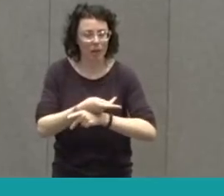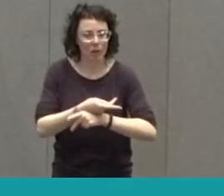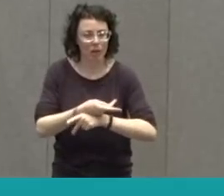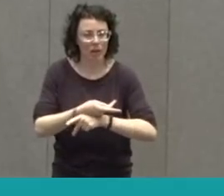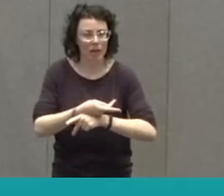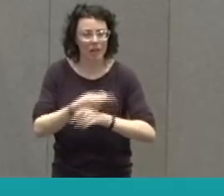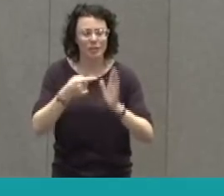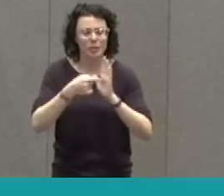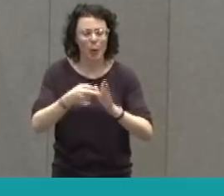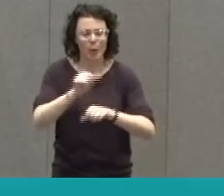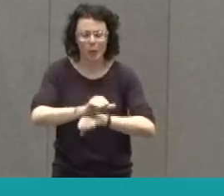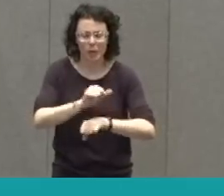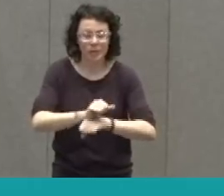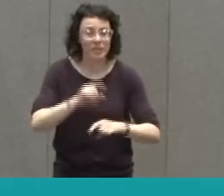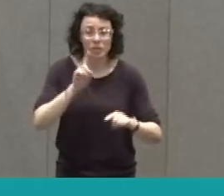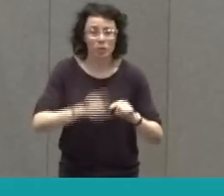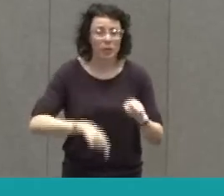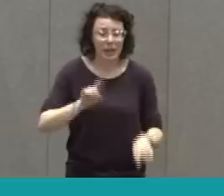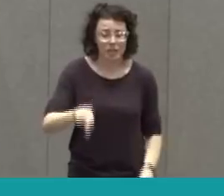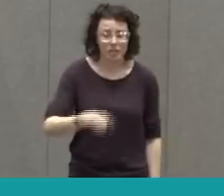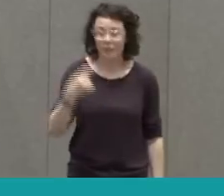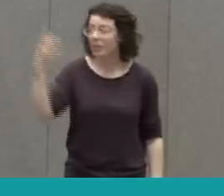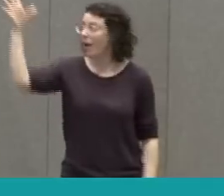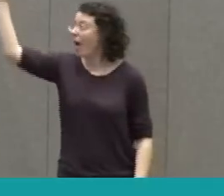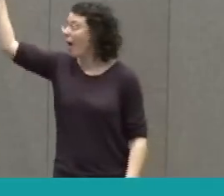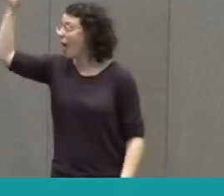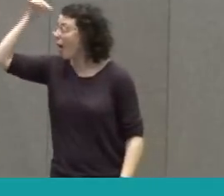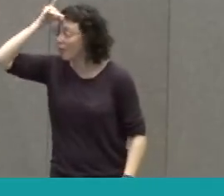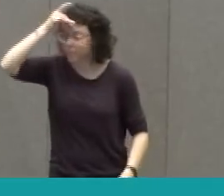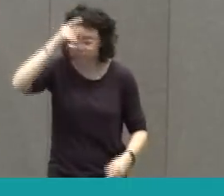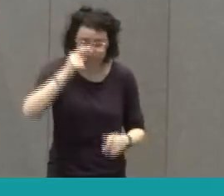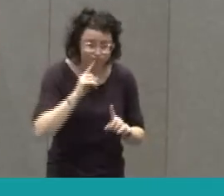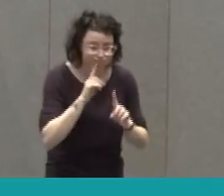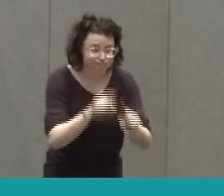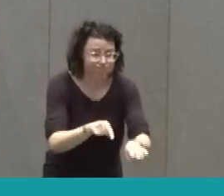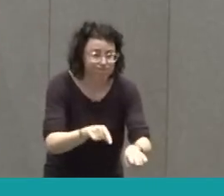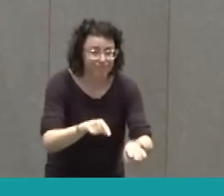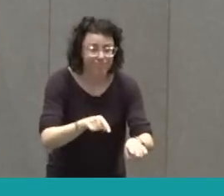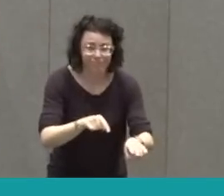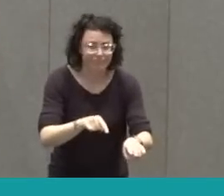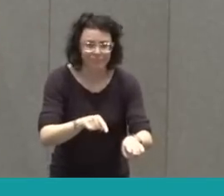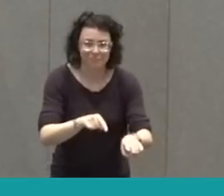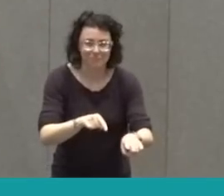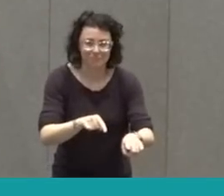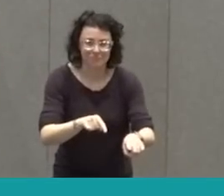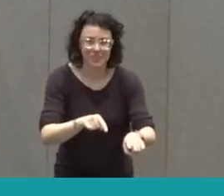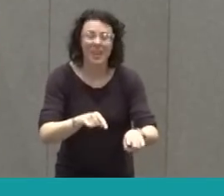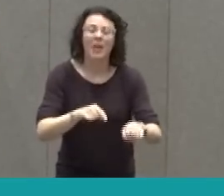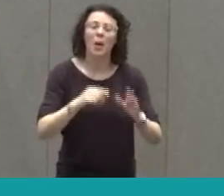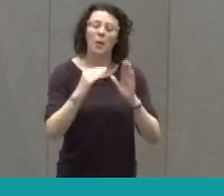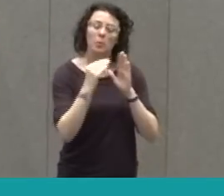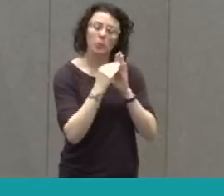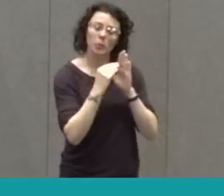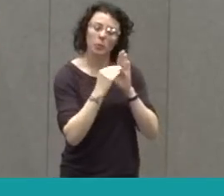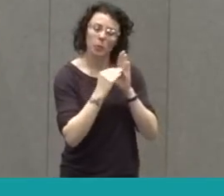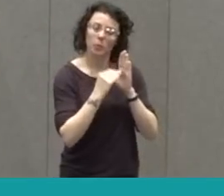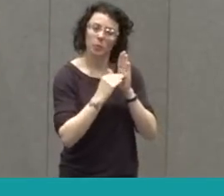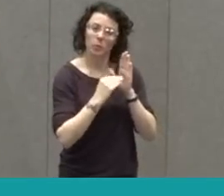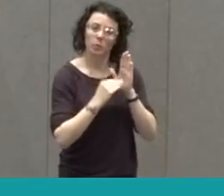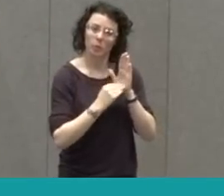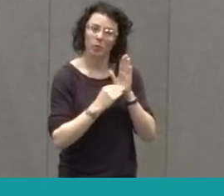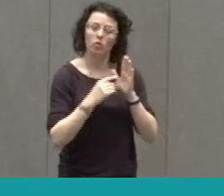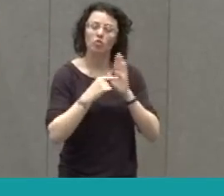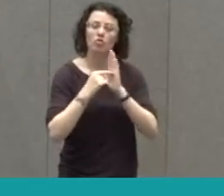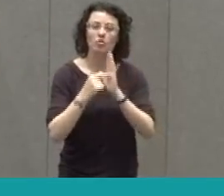wheels, yay. No, we can't do that. So remember, anytime we're wanting to know how you're